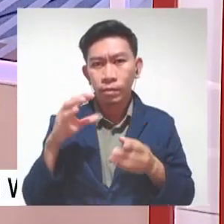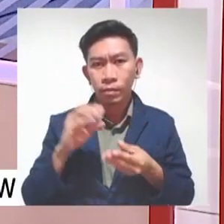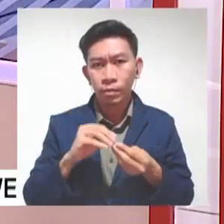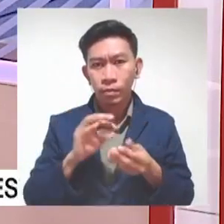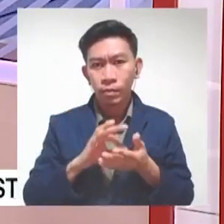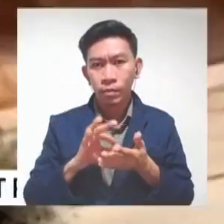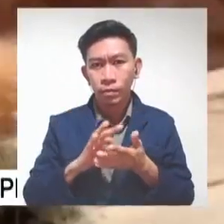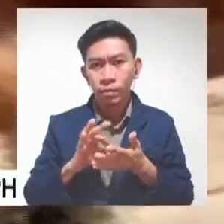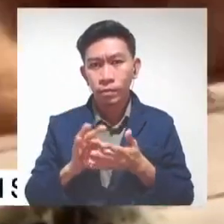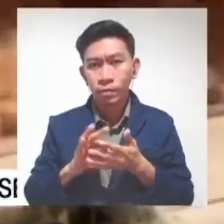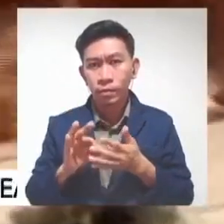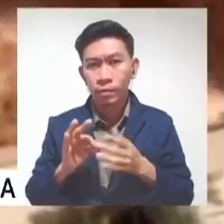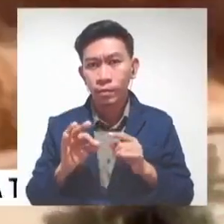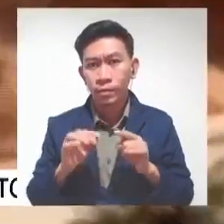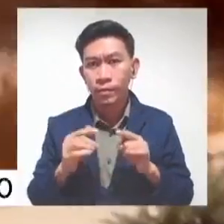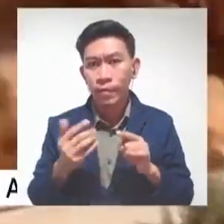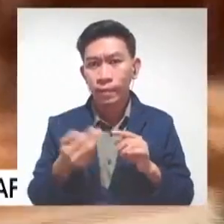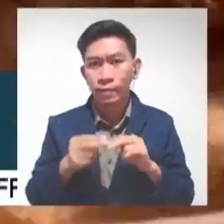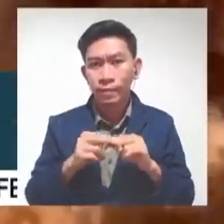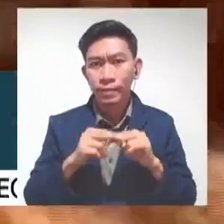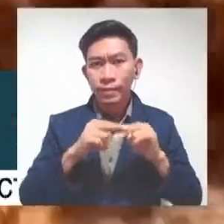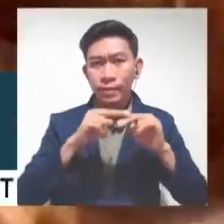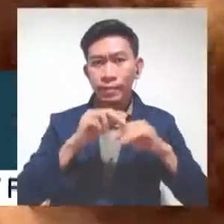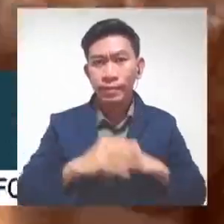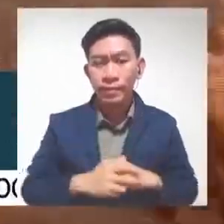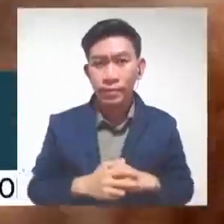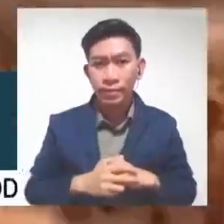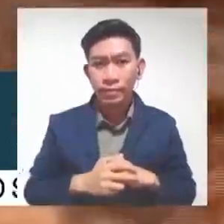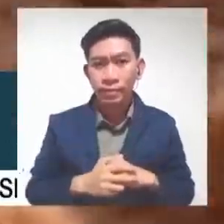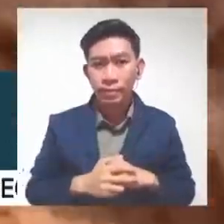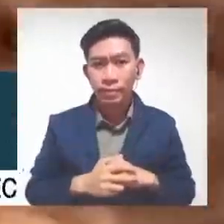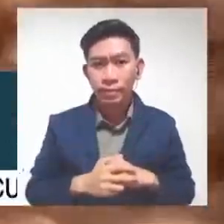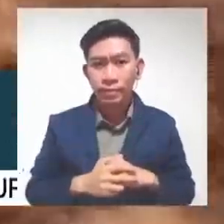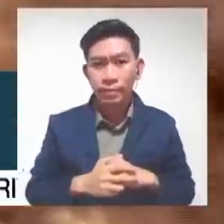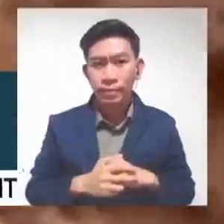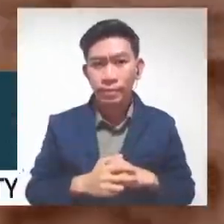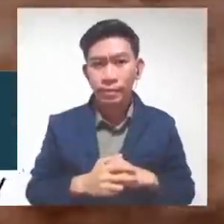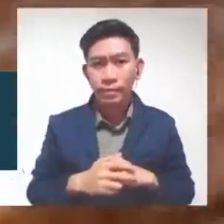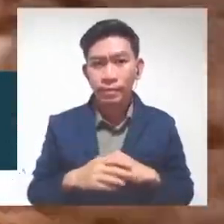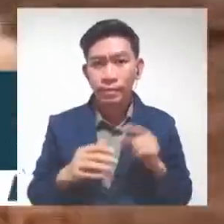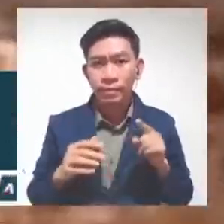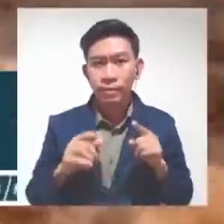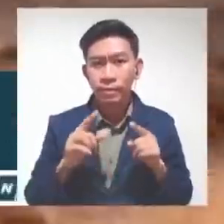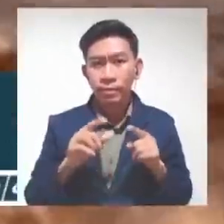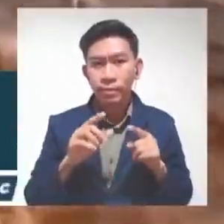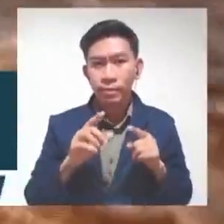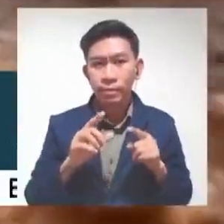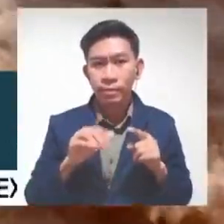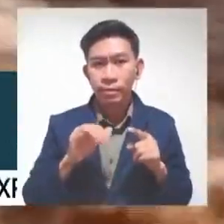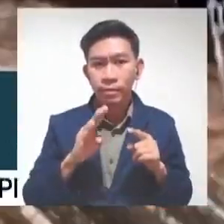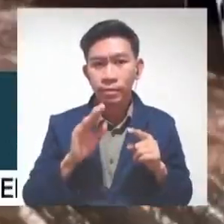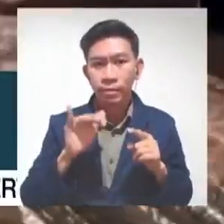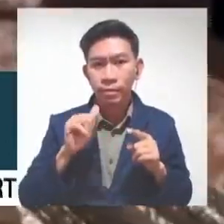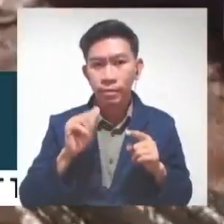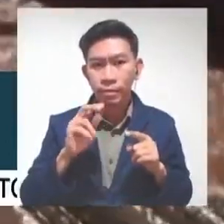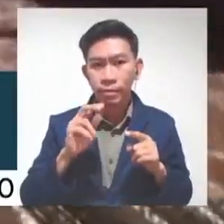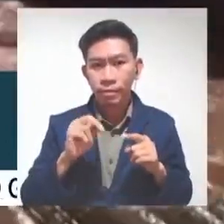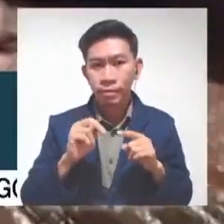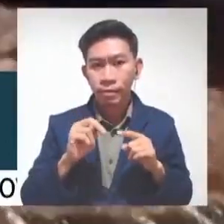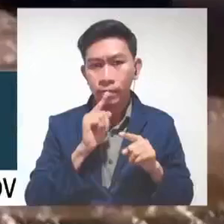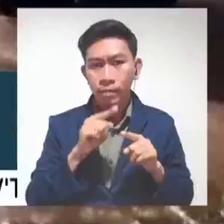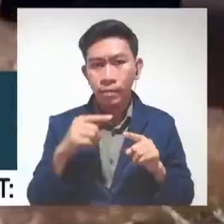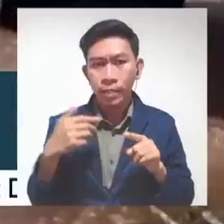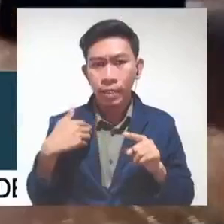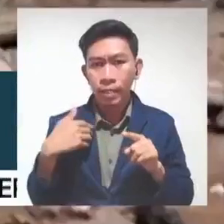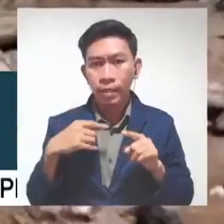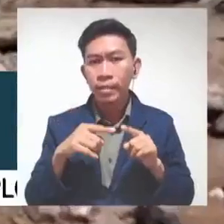had offered the figure Saturday. The Libyan Red Crescent says it is shocked to see its name mixed up